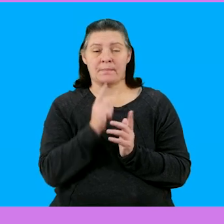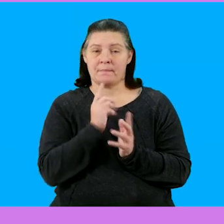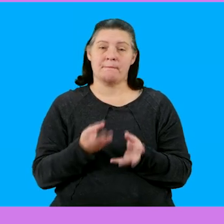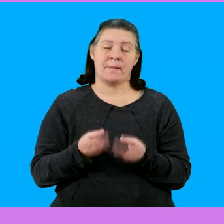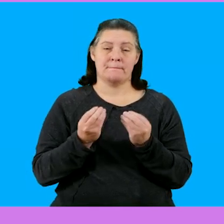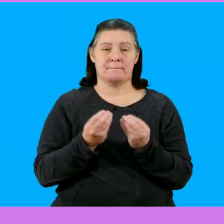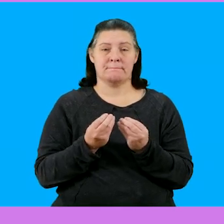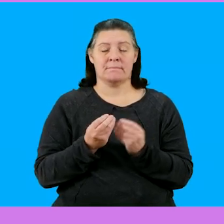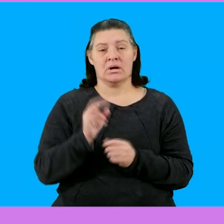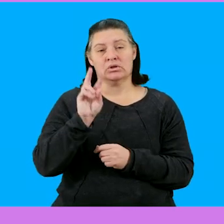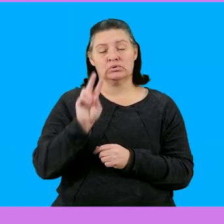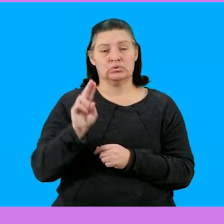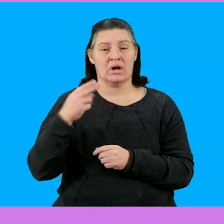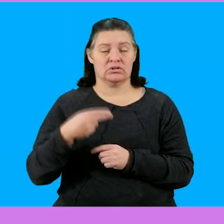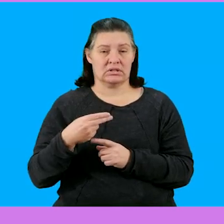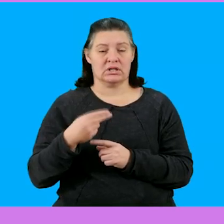will give us